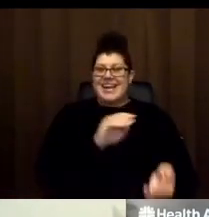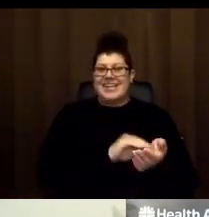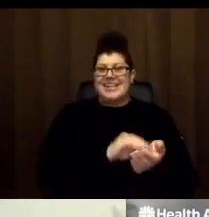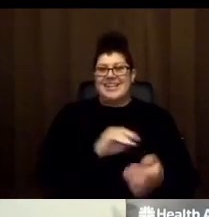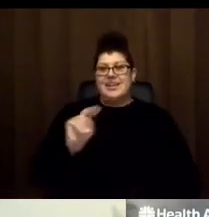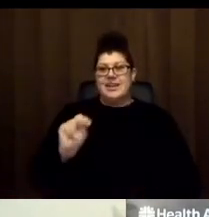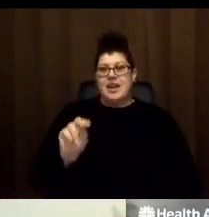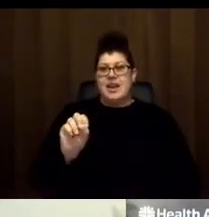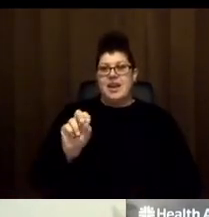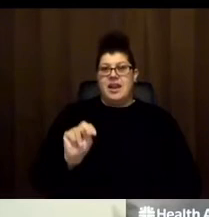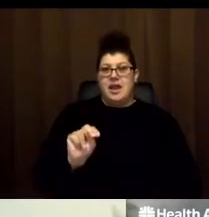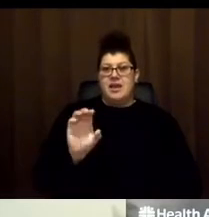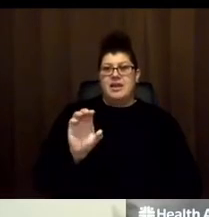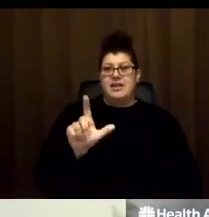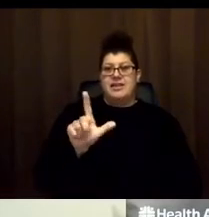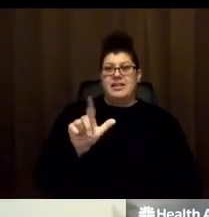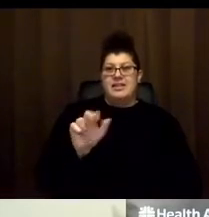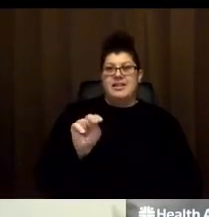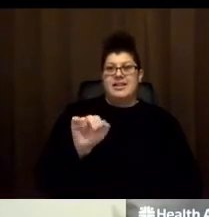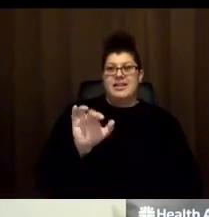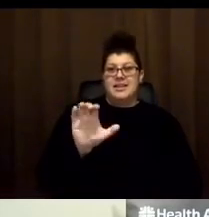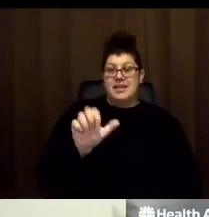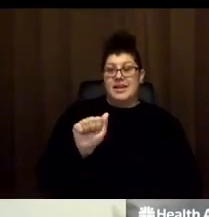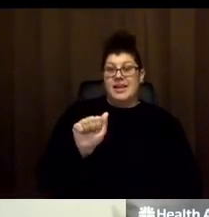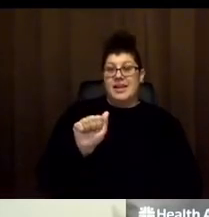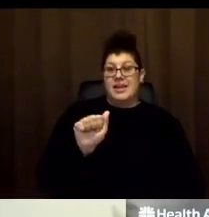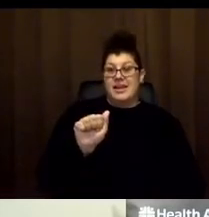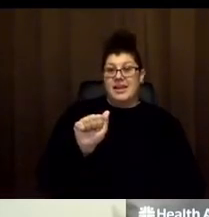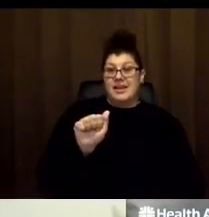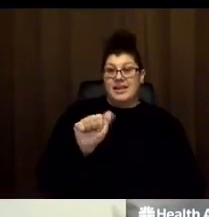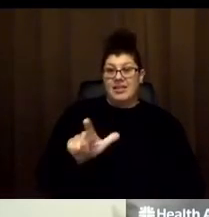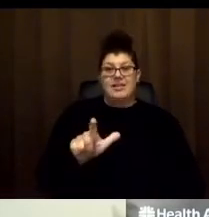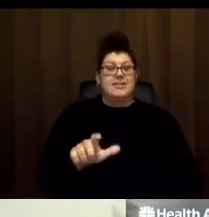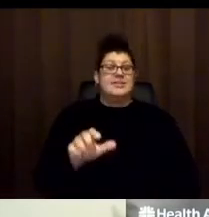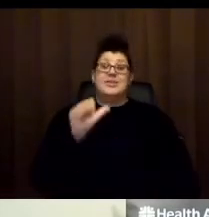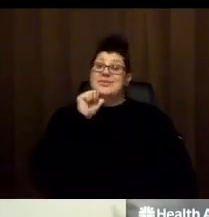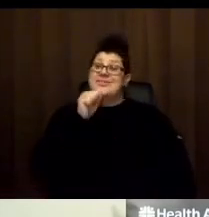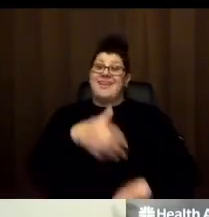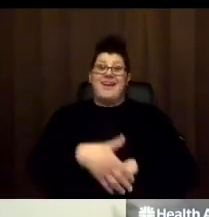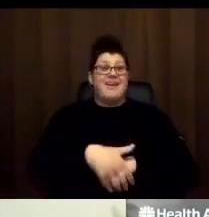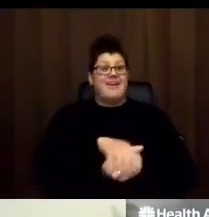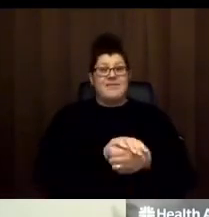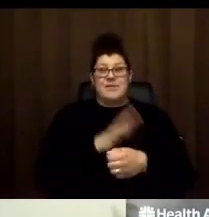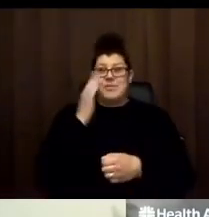dressing. So again, a long-term situation not covered by Medicare.